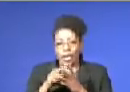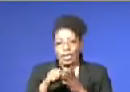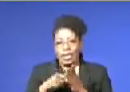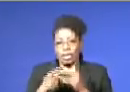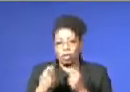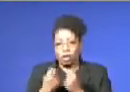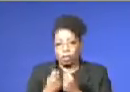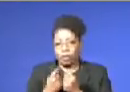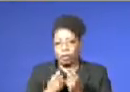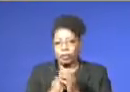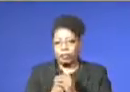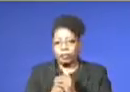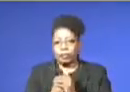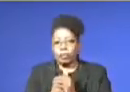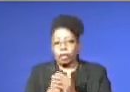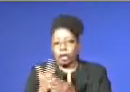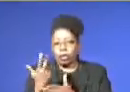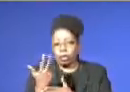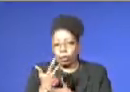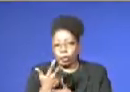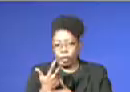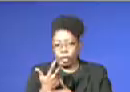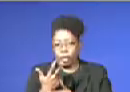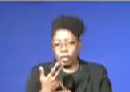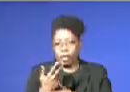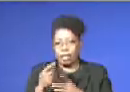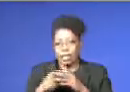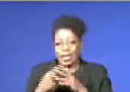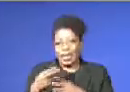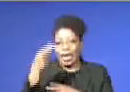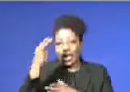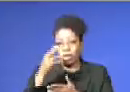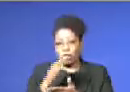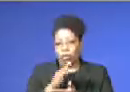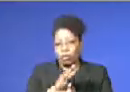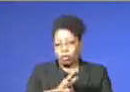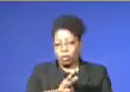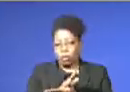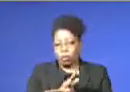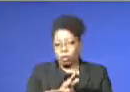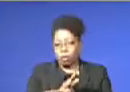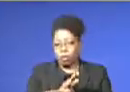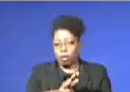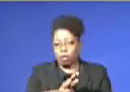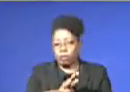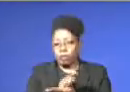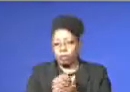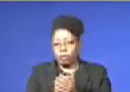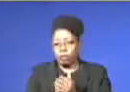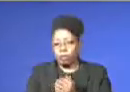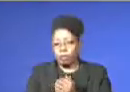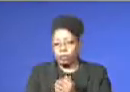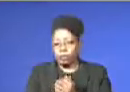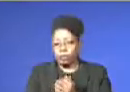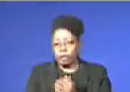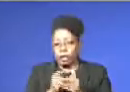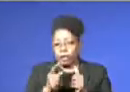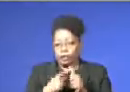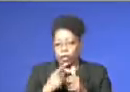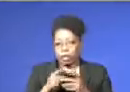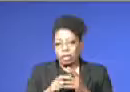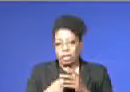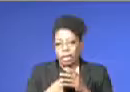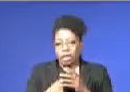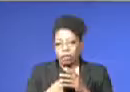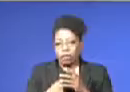tournament. It was first started at the high school in North Long Island High. And at first it started out